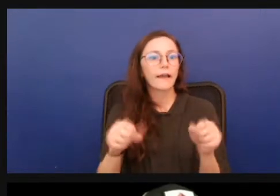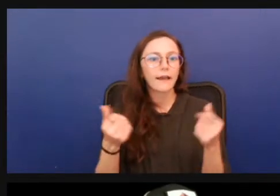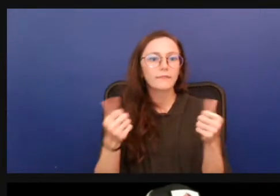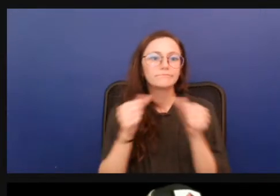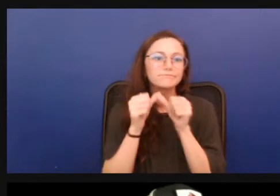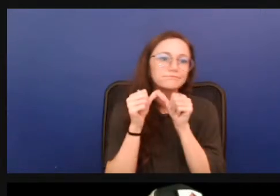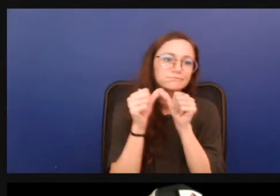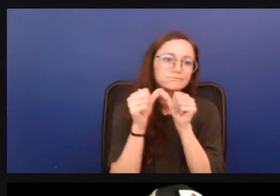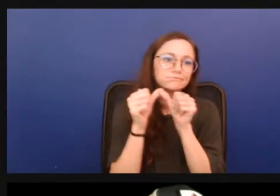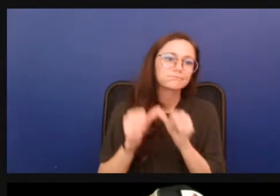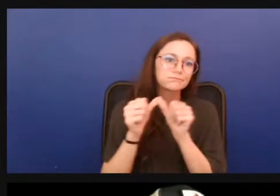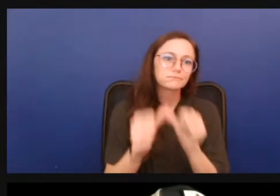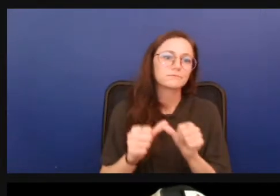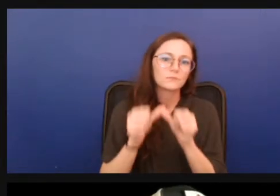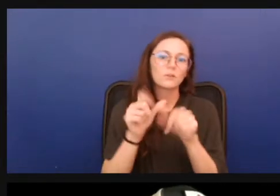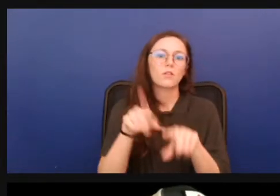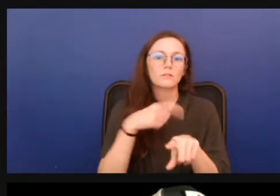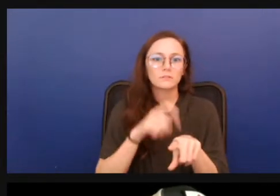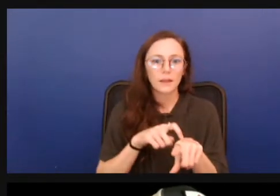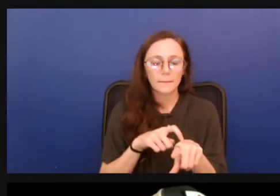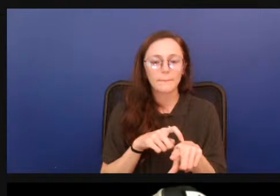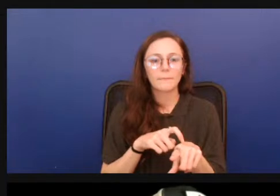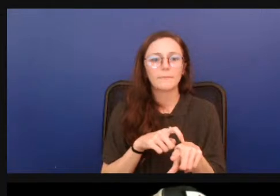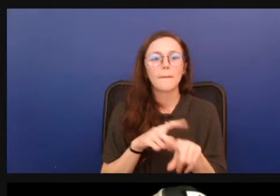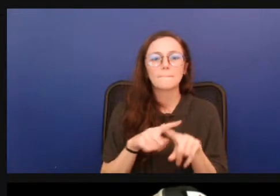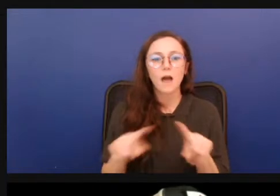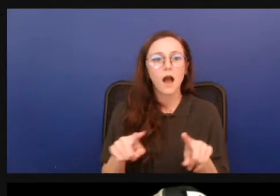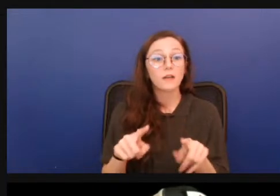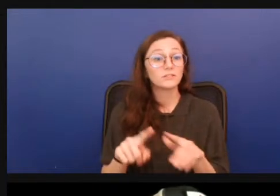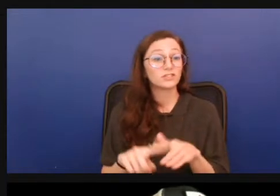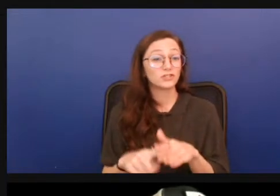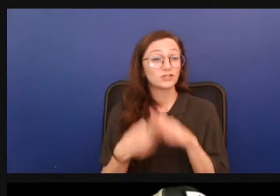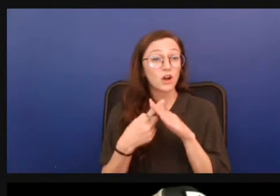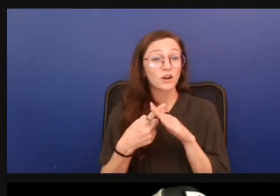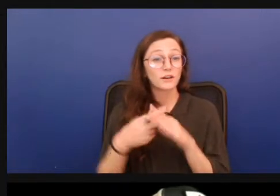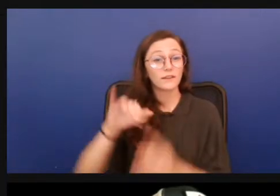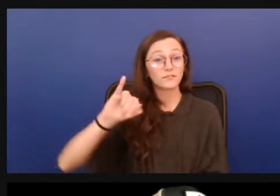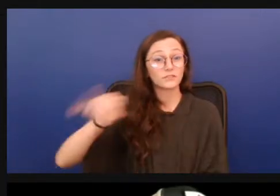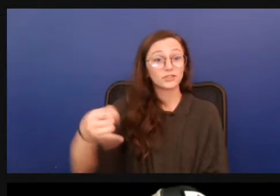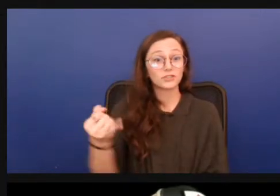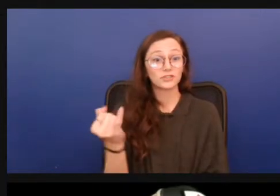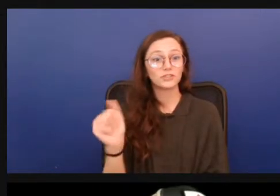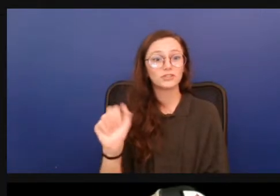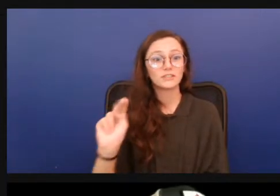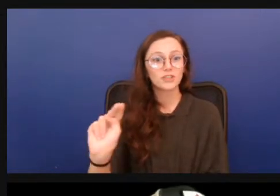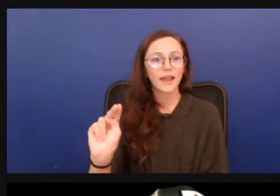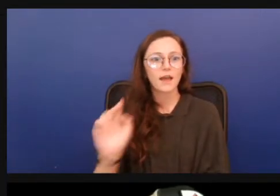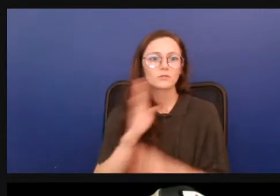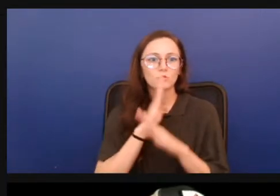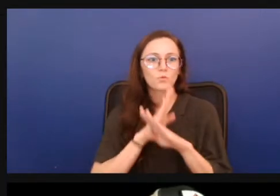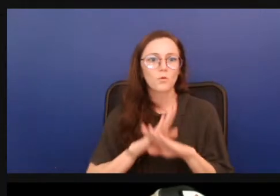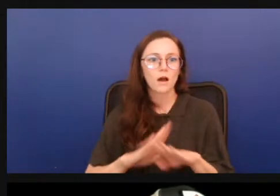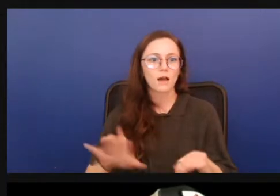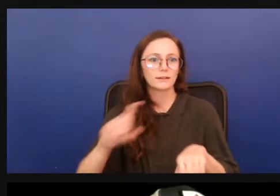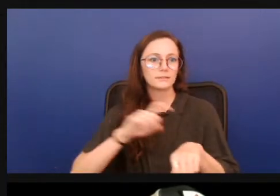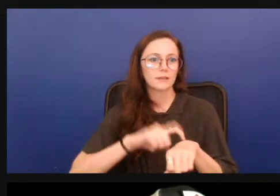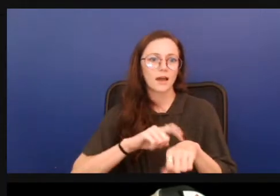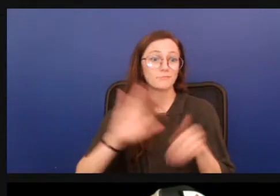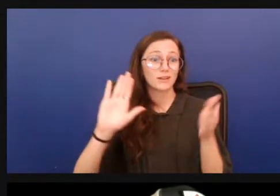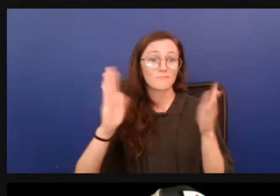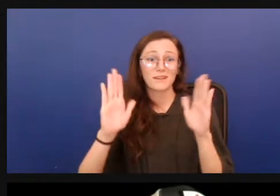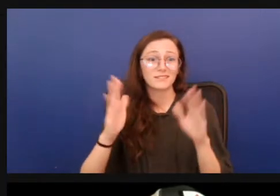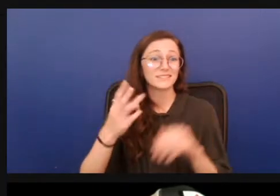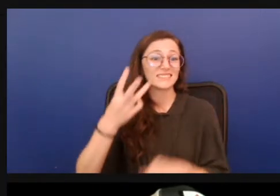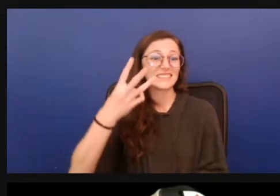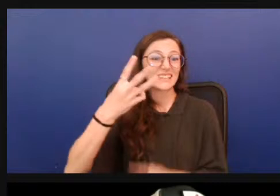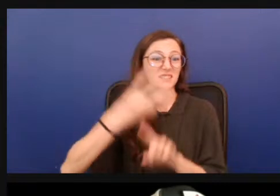January was the quietest time of all the last 6 months since October. So this has been more